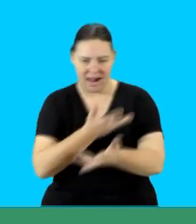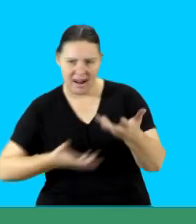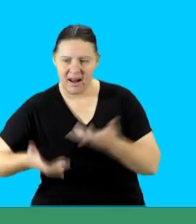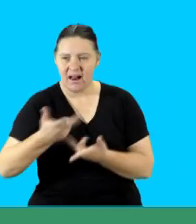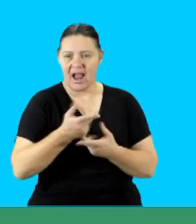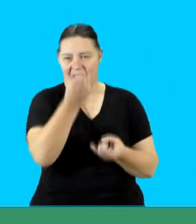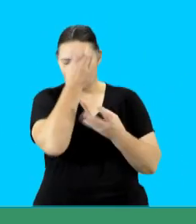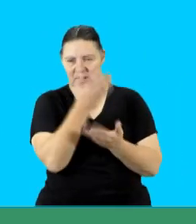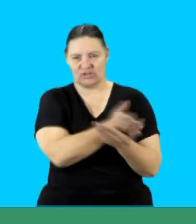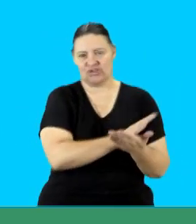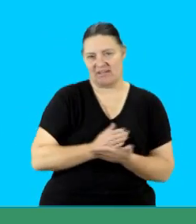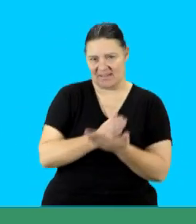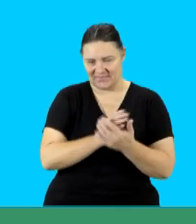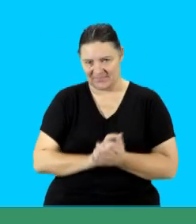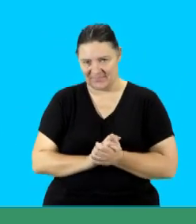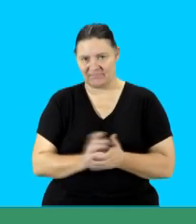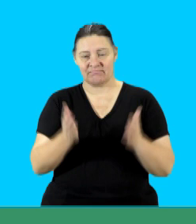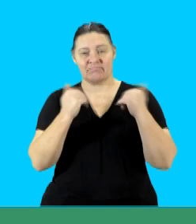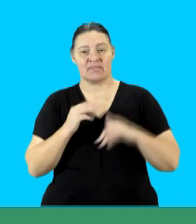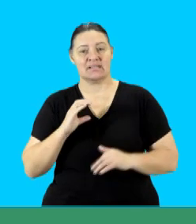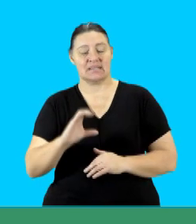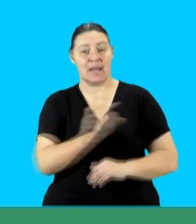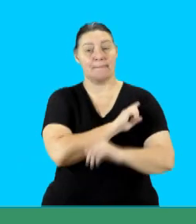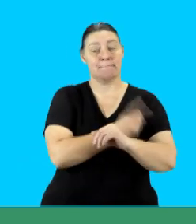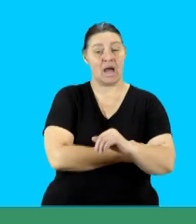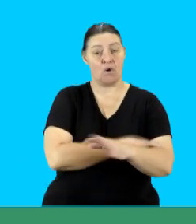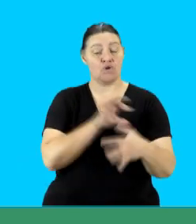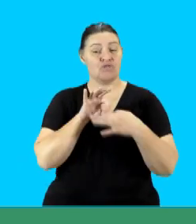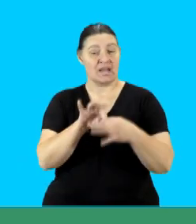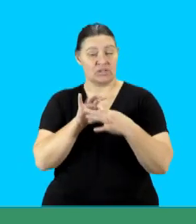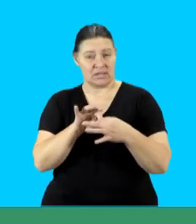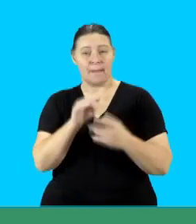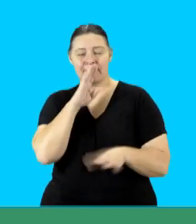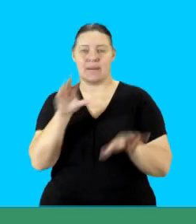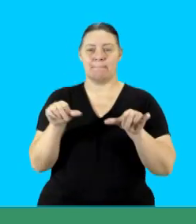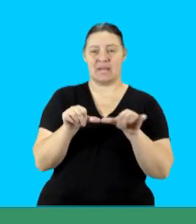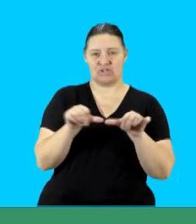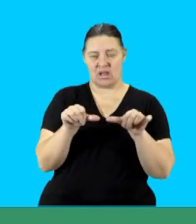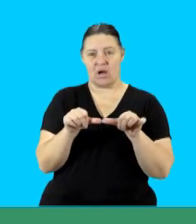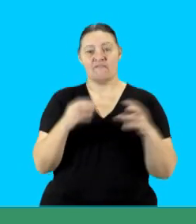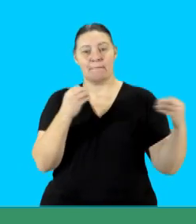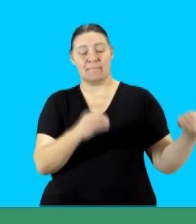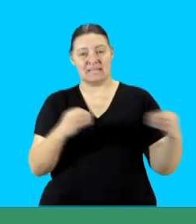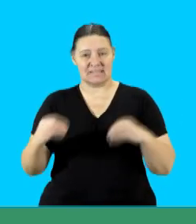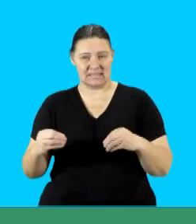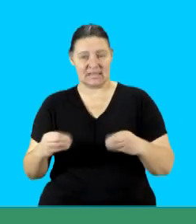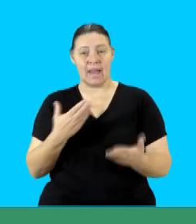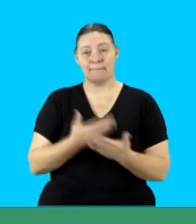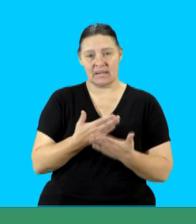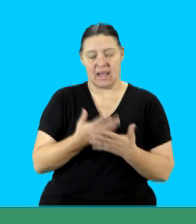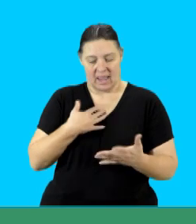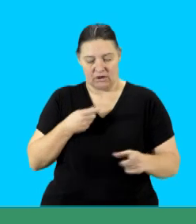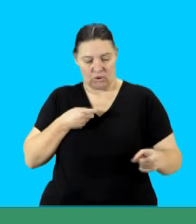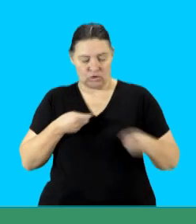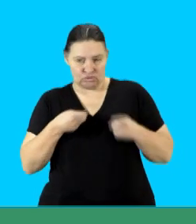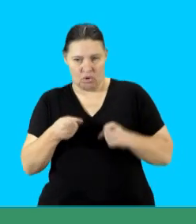exchange information. Now, let's move on to number C. Power relations can be described as a measurement of a